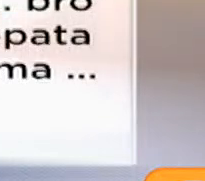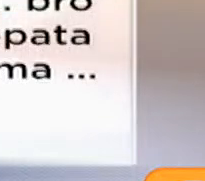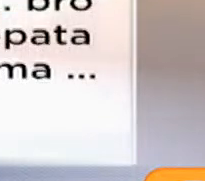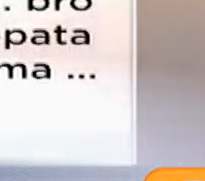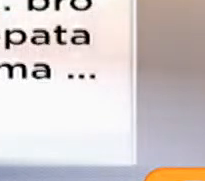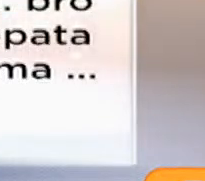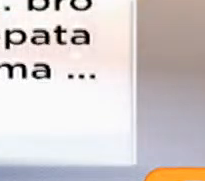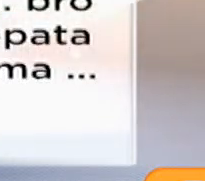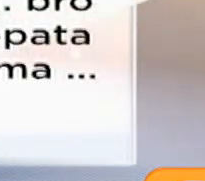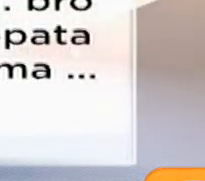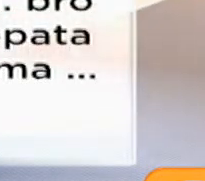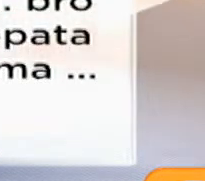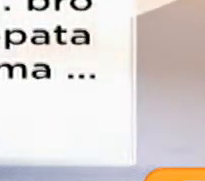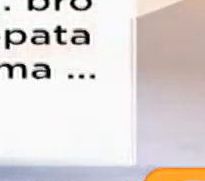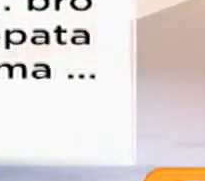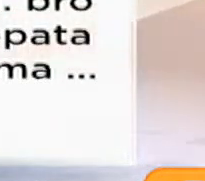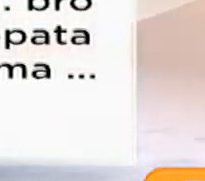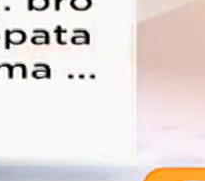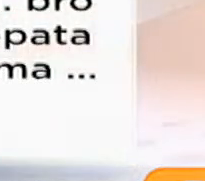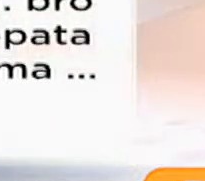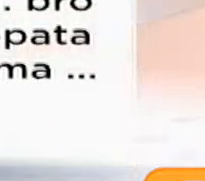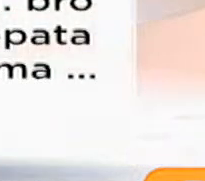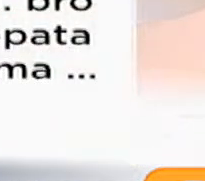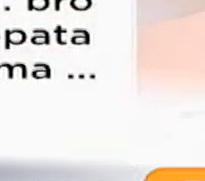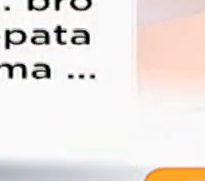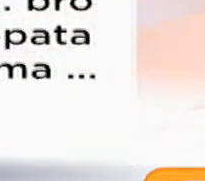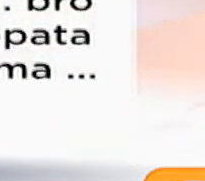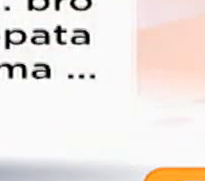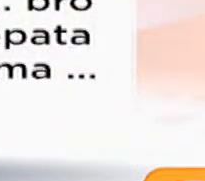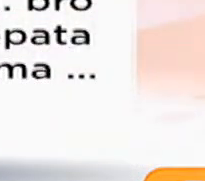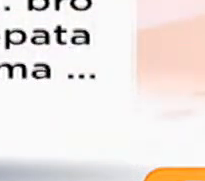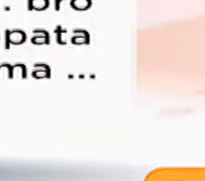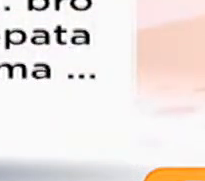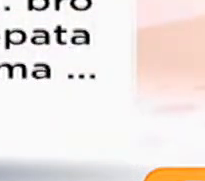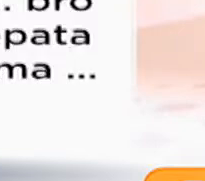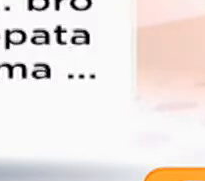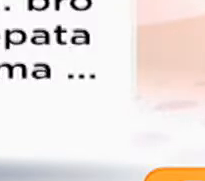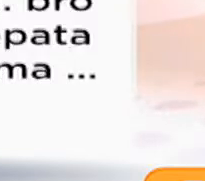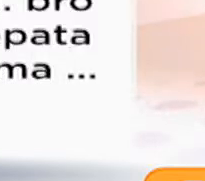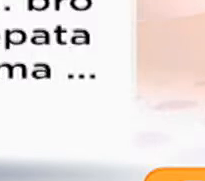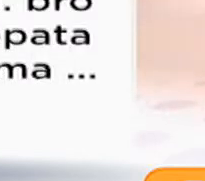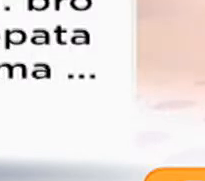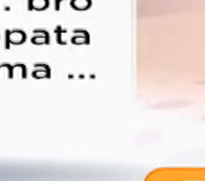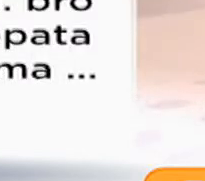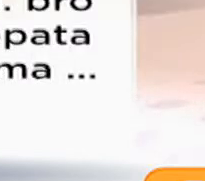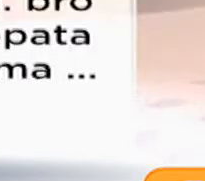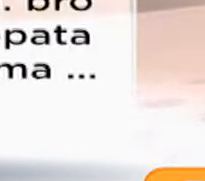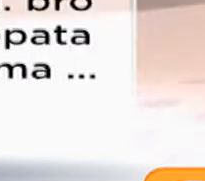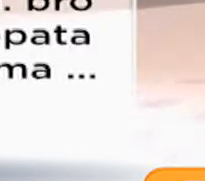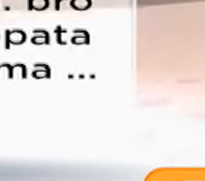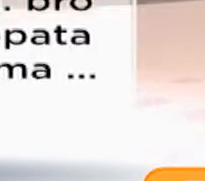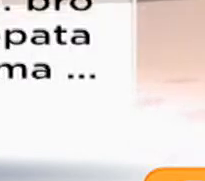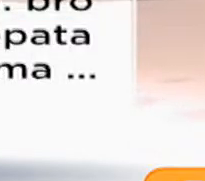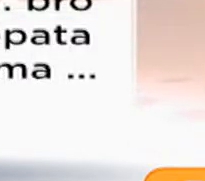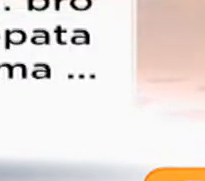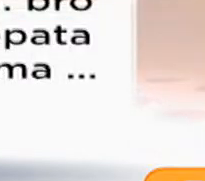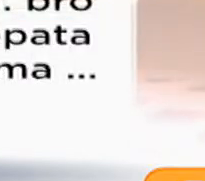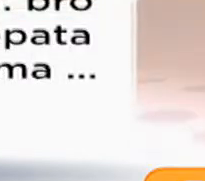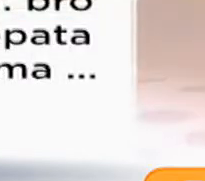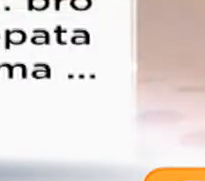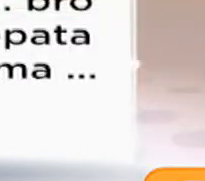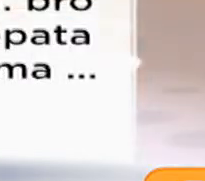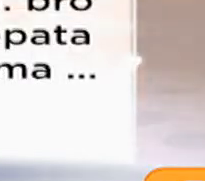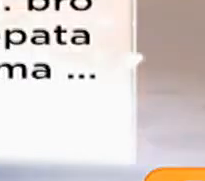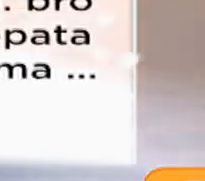that point on to figure out how it works for them. Let's bring up the feedback and see. And you don't